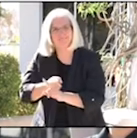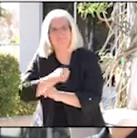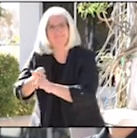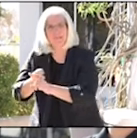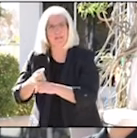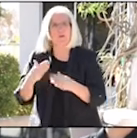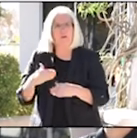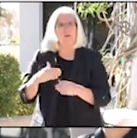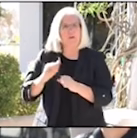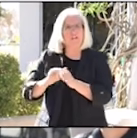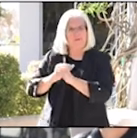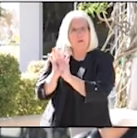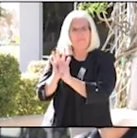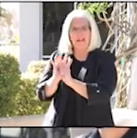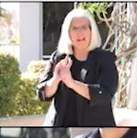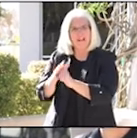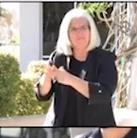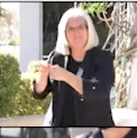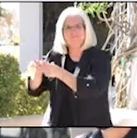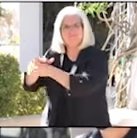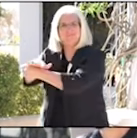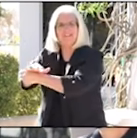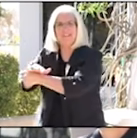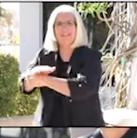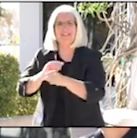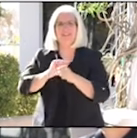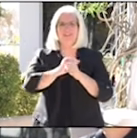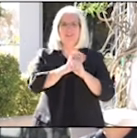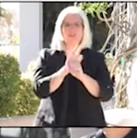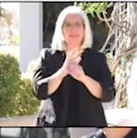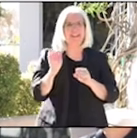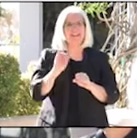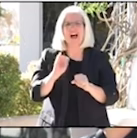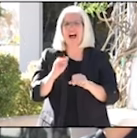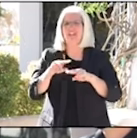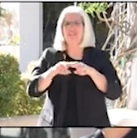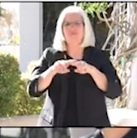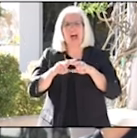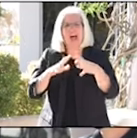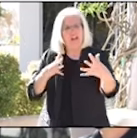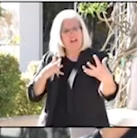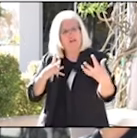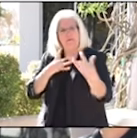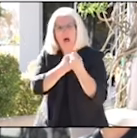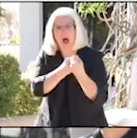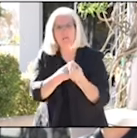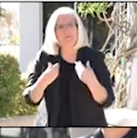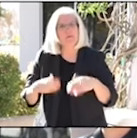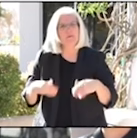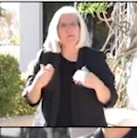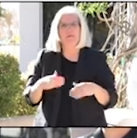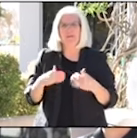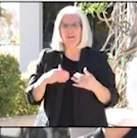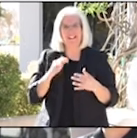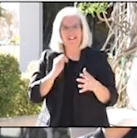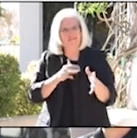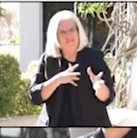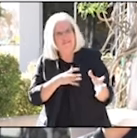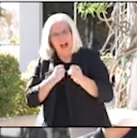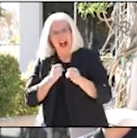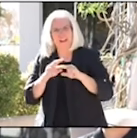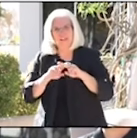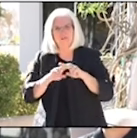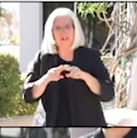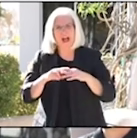like a high-speed train, and our projections tell us that we are on target to derail by around the third week of